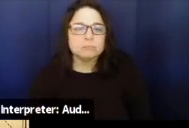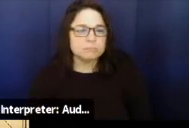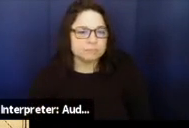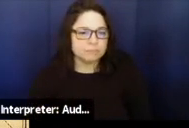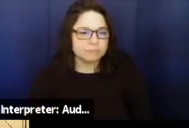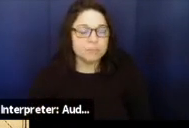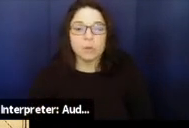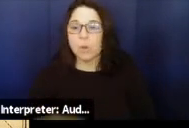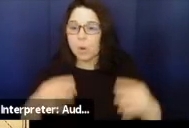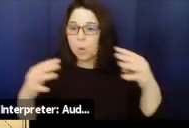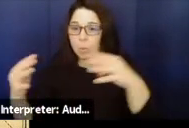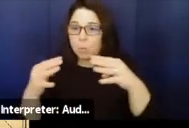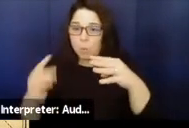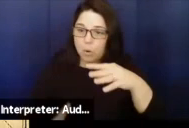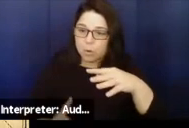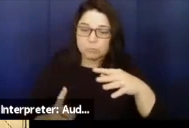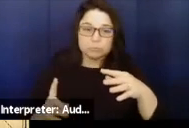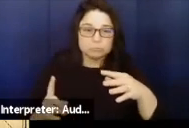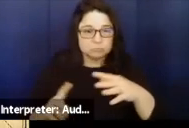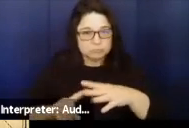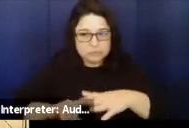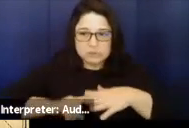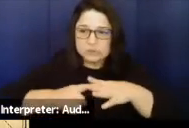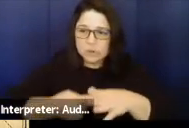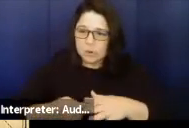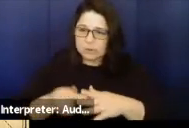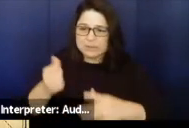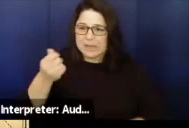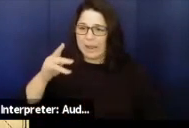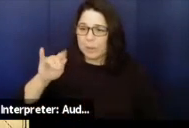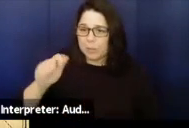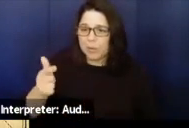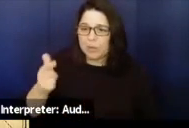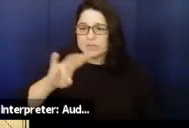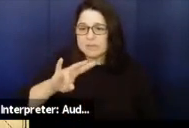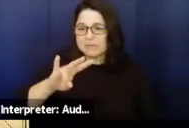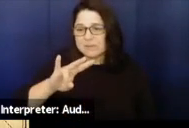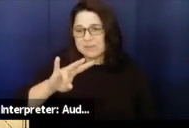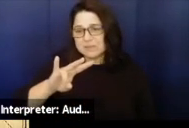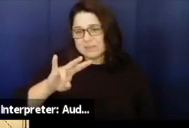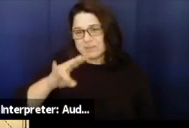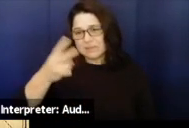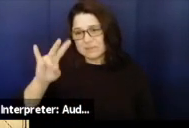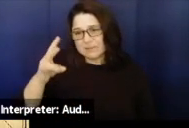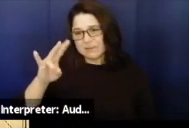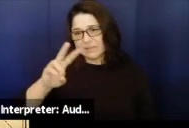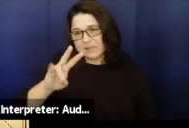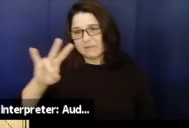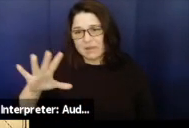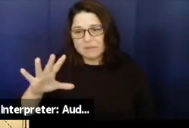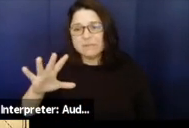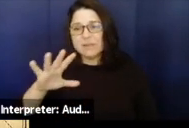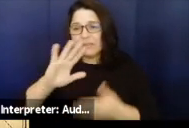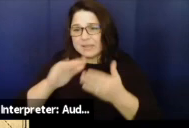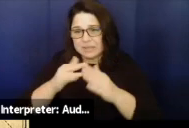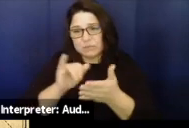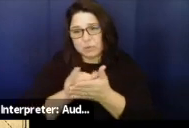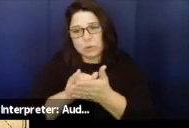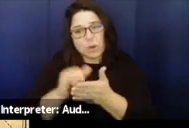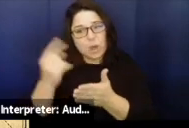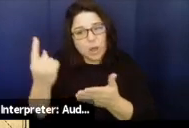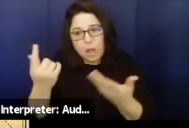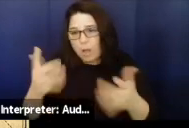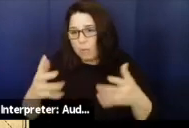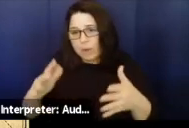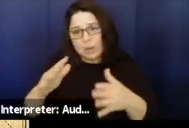When the war broke out in April of 1775, the city of New York was already an important center of business and